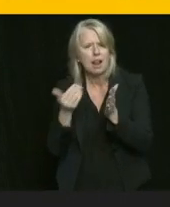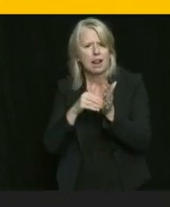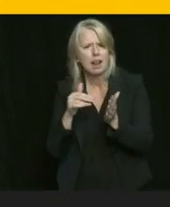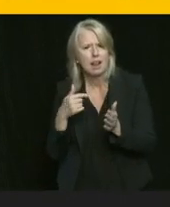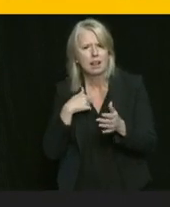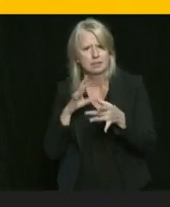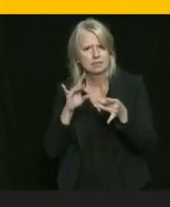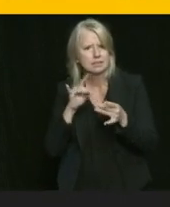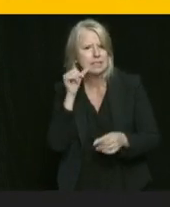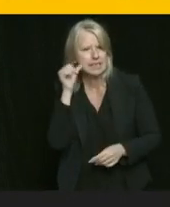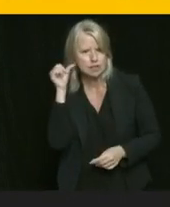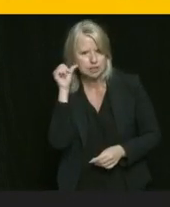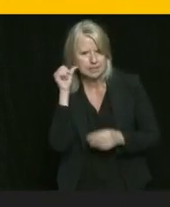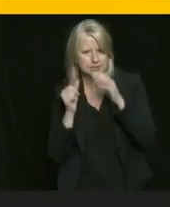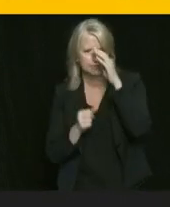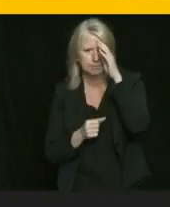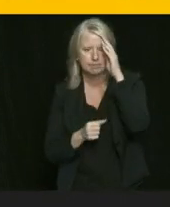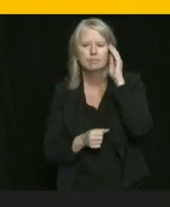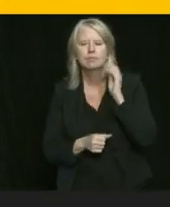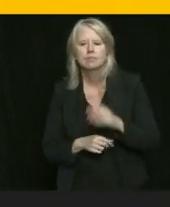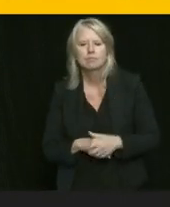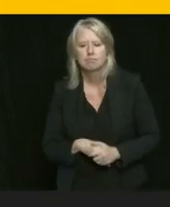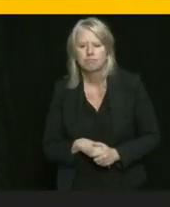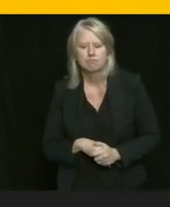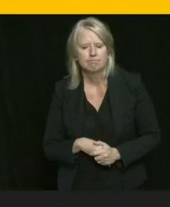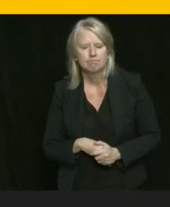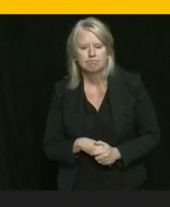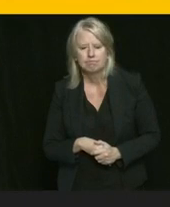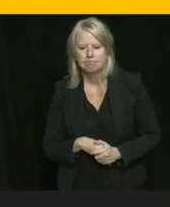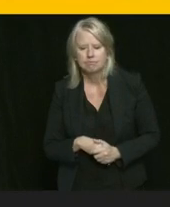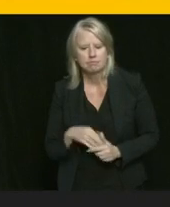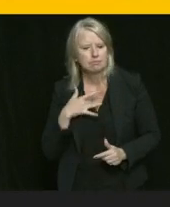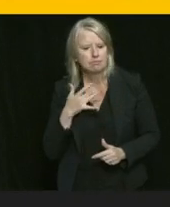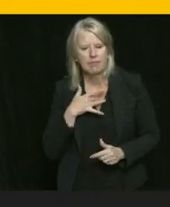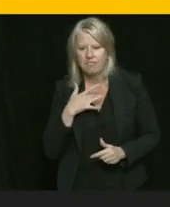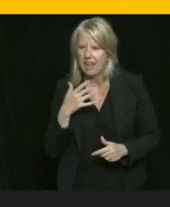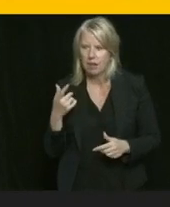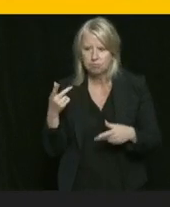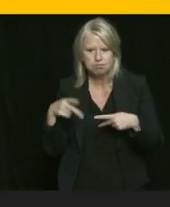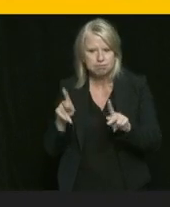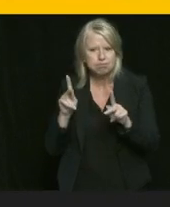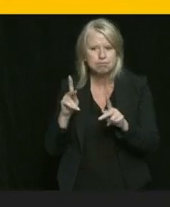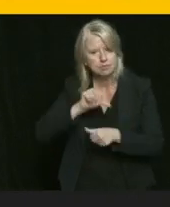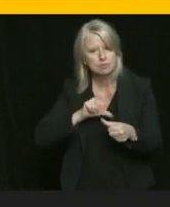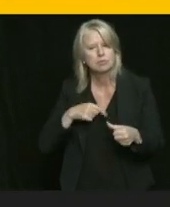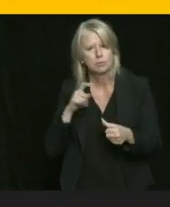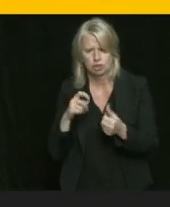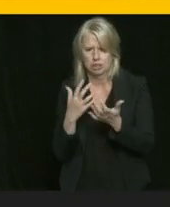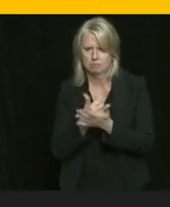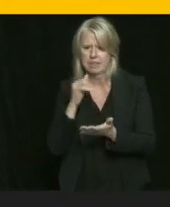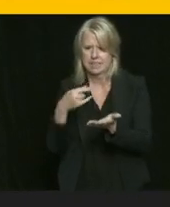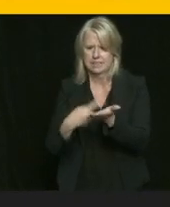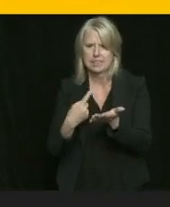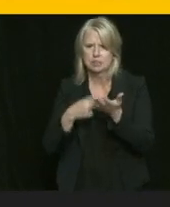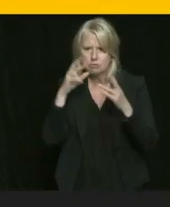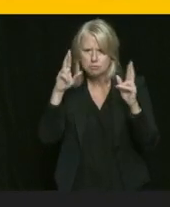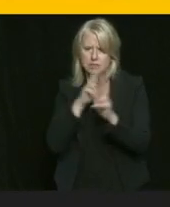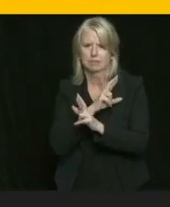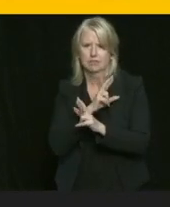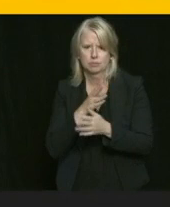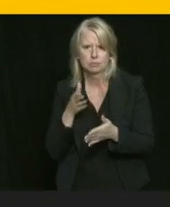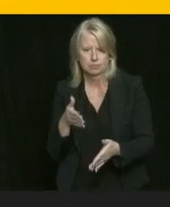There's absolutely nothing that could ever justify way. But I'll repeat